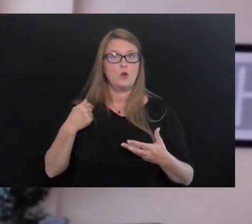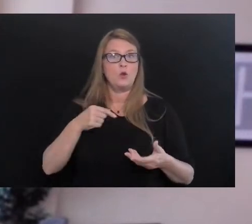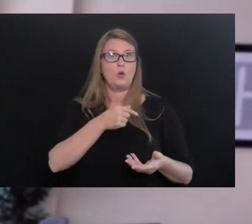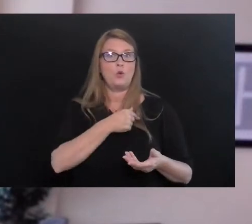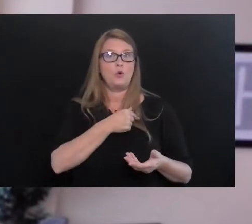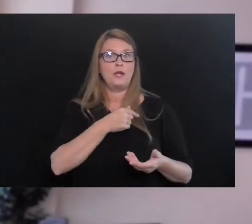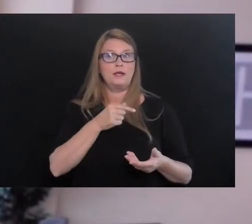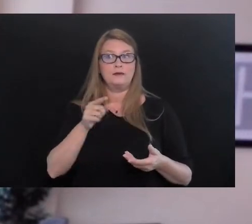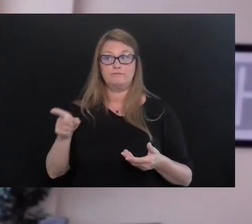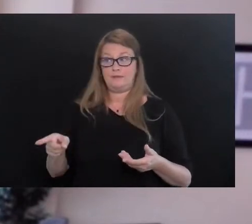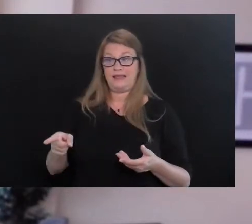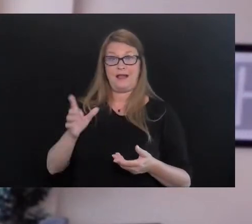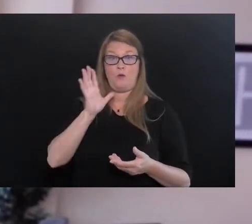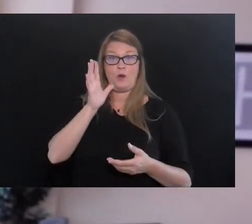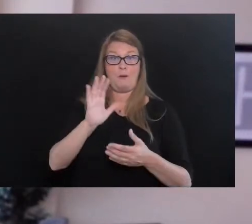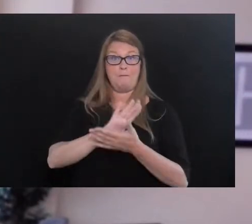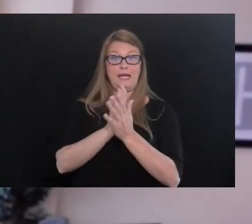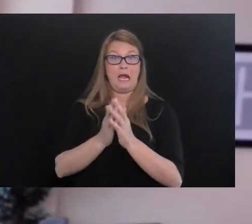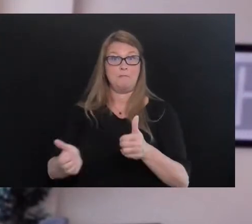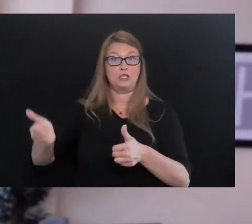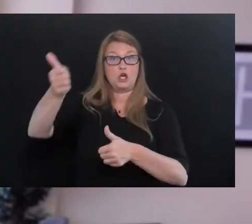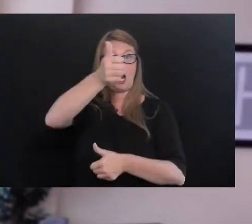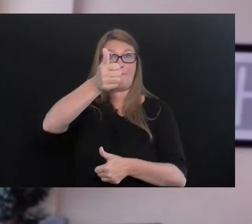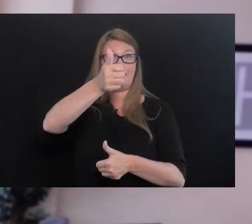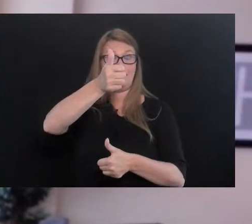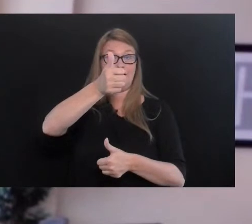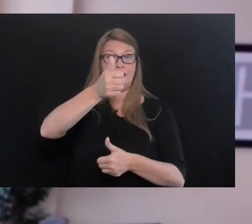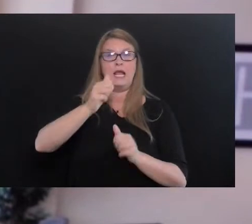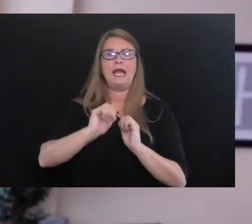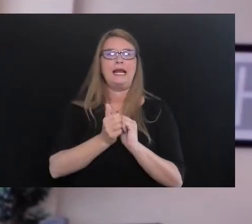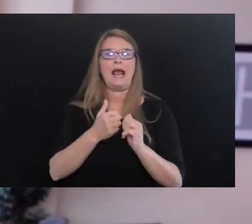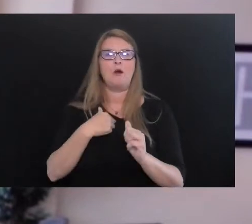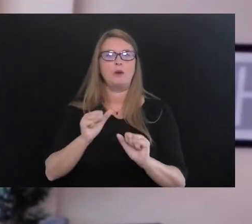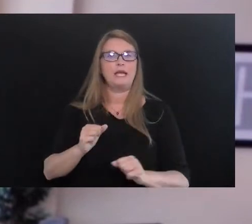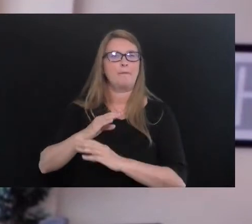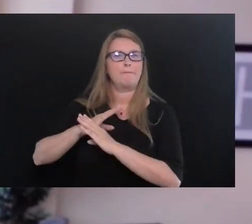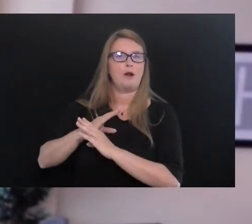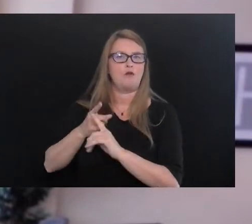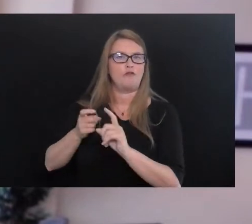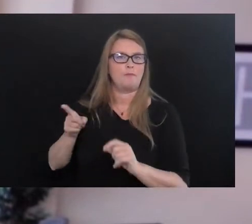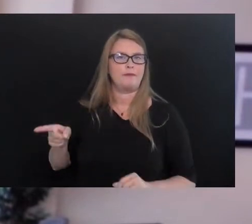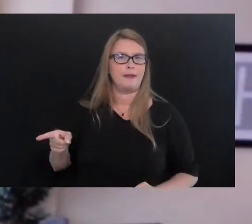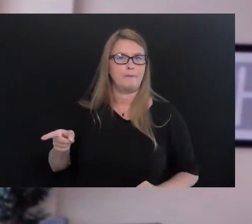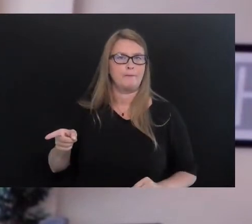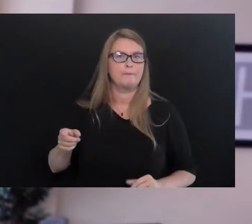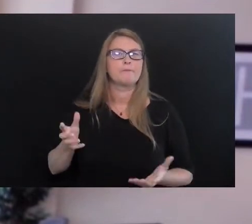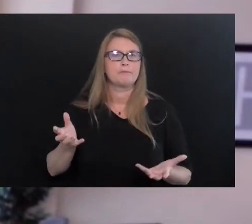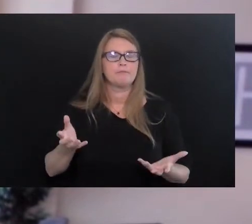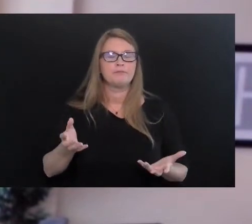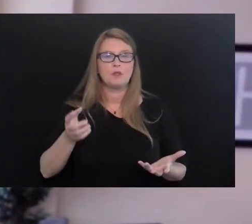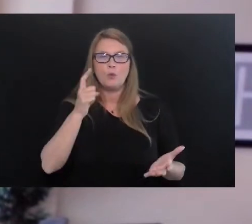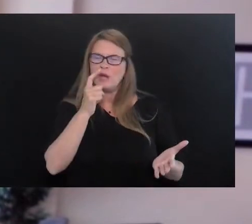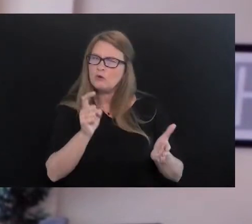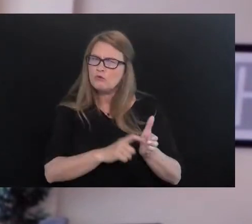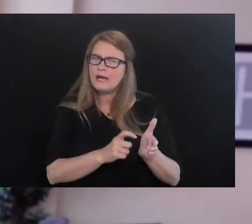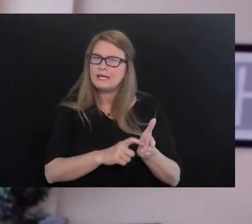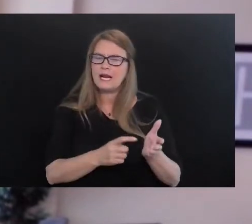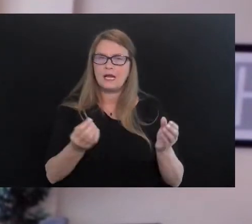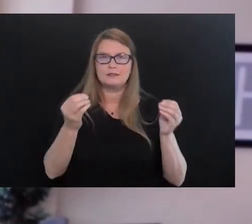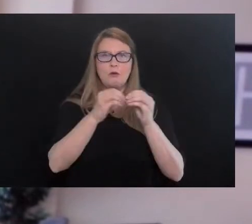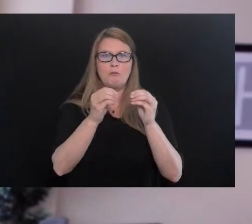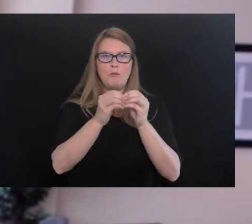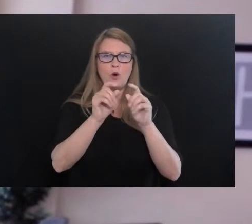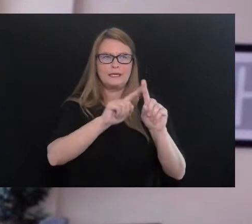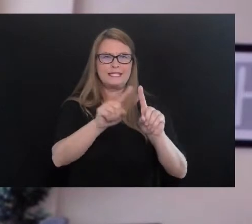a dominant variant, of what strategies we should take. It's also important to recognize that there's more parts to the